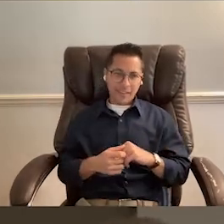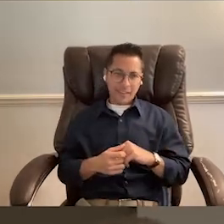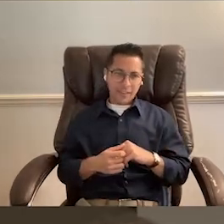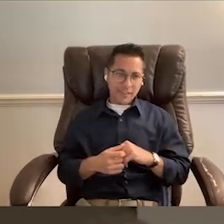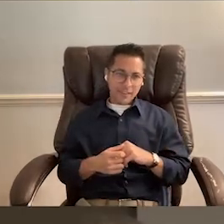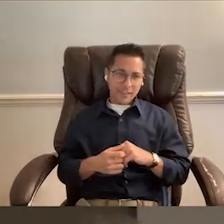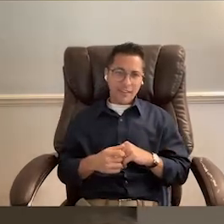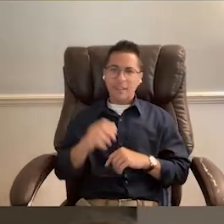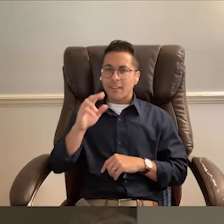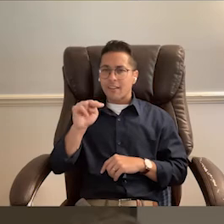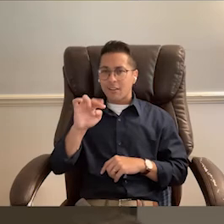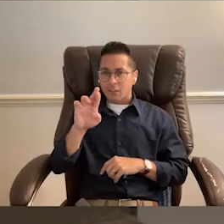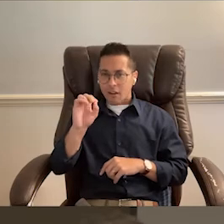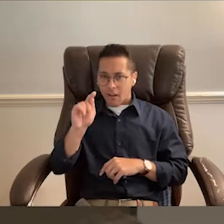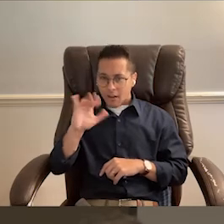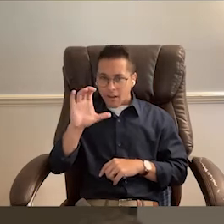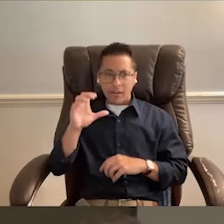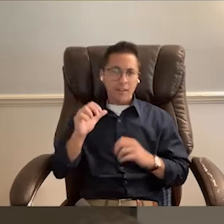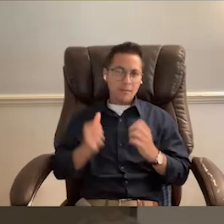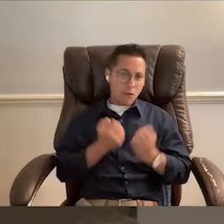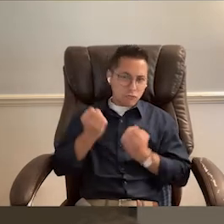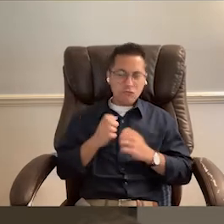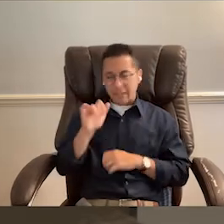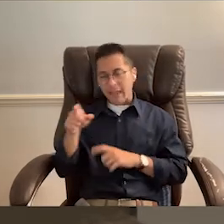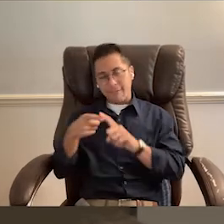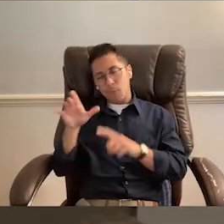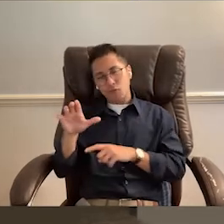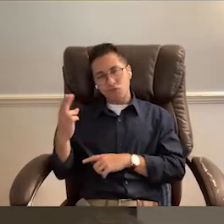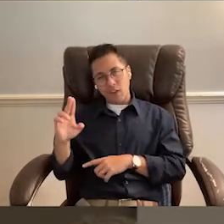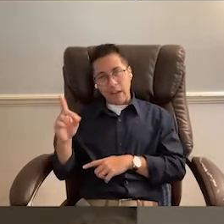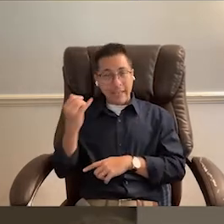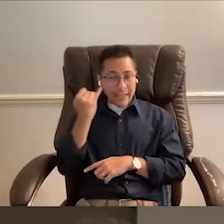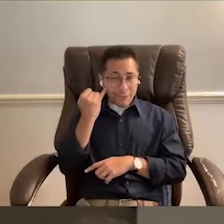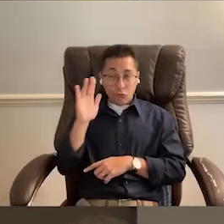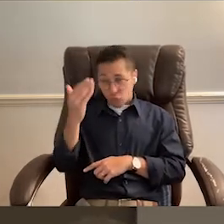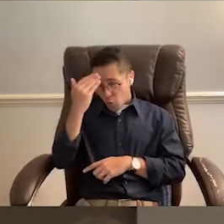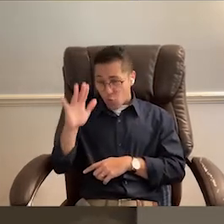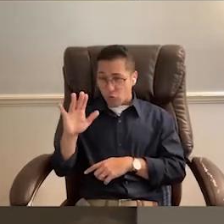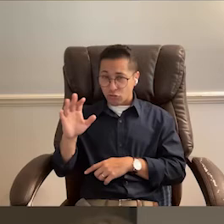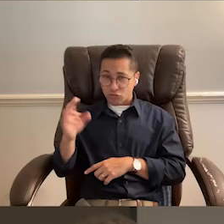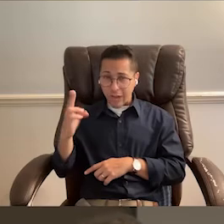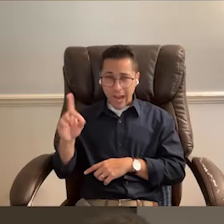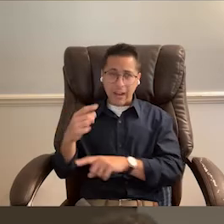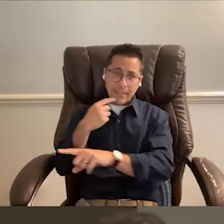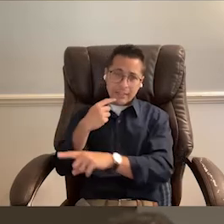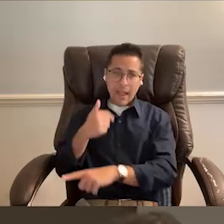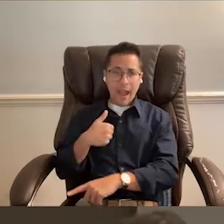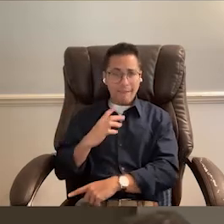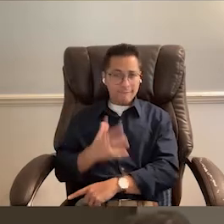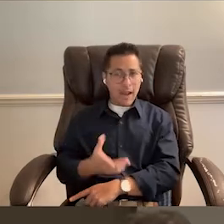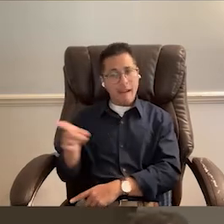This one, I'm fine, she put that in there, means freak out, insecure, neurotic, and emotional. I feel like this comes from your child.